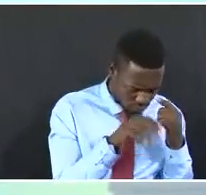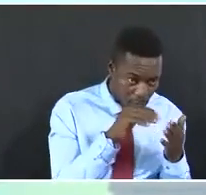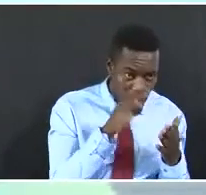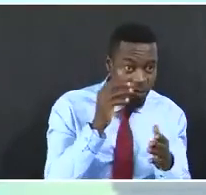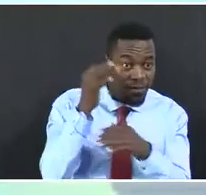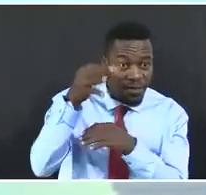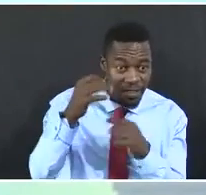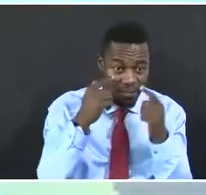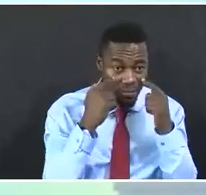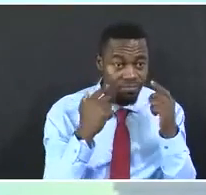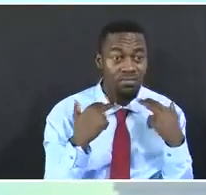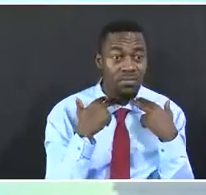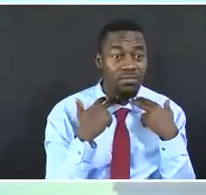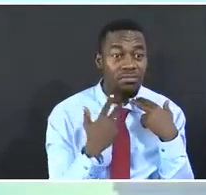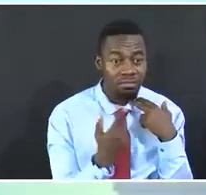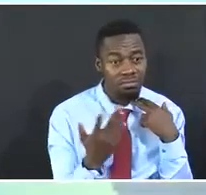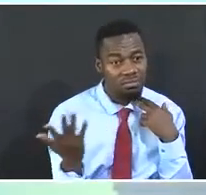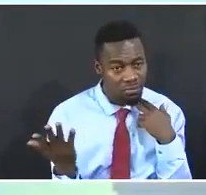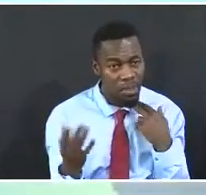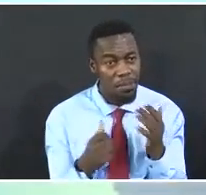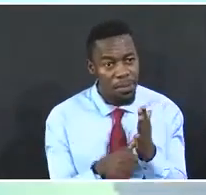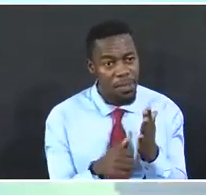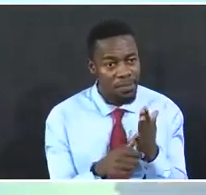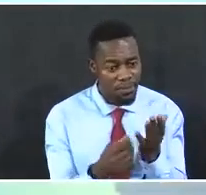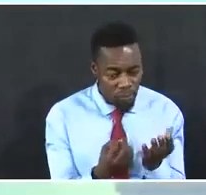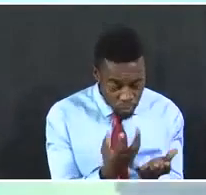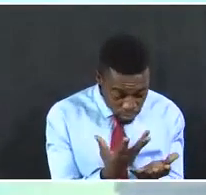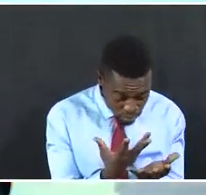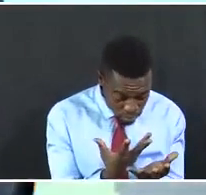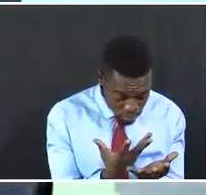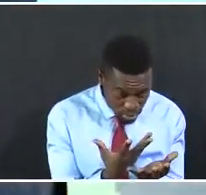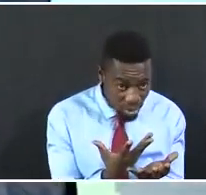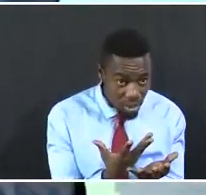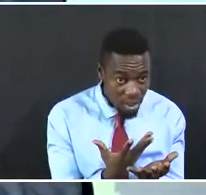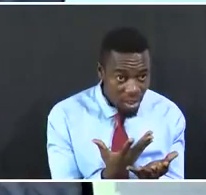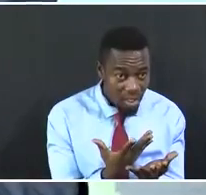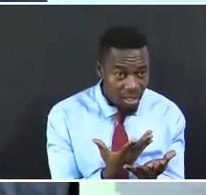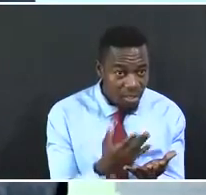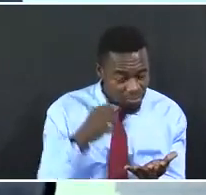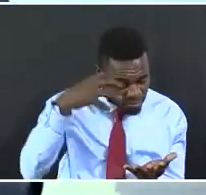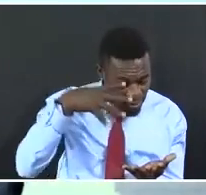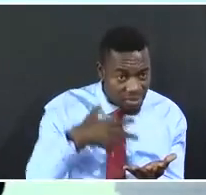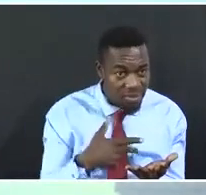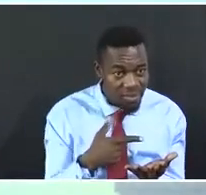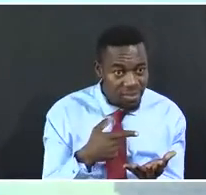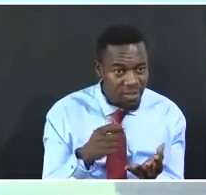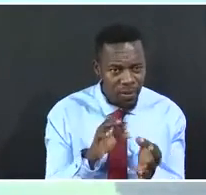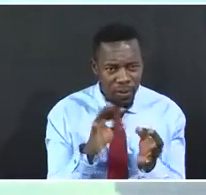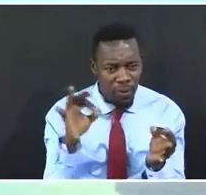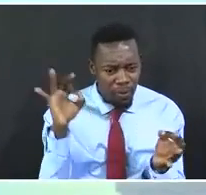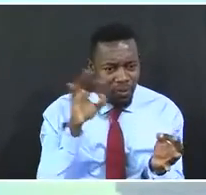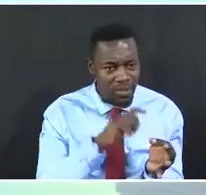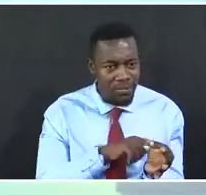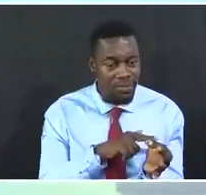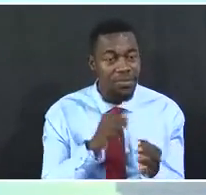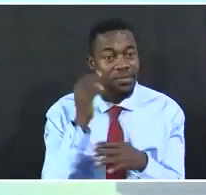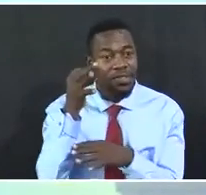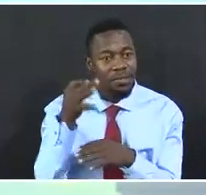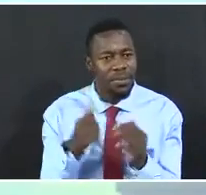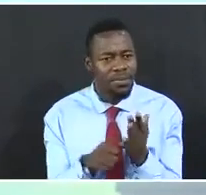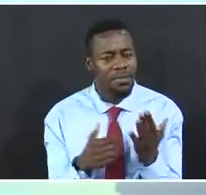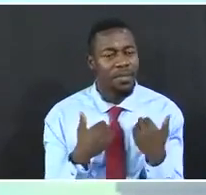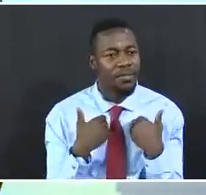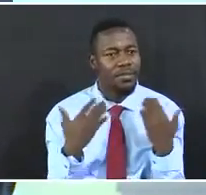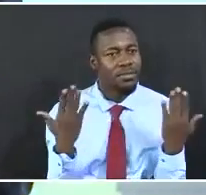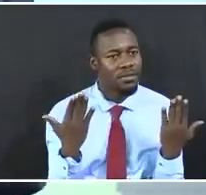And these things are becoming a modern-day idol. They are, and we have to be very careful. We have to struggle and see how to get around